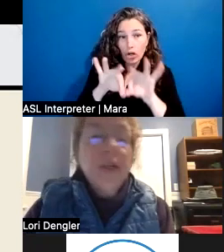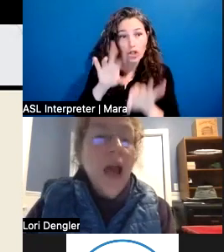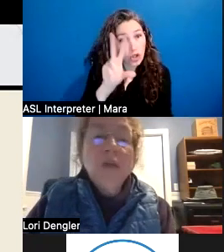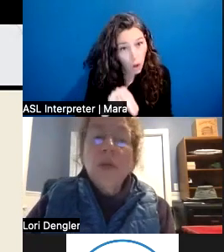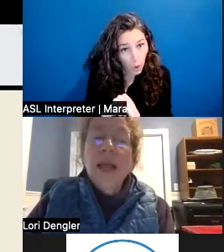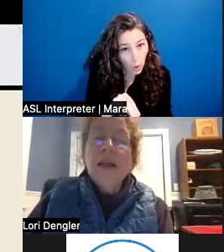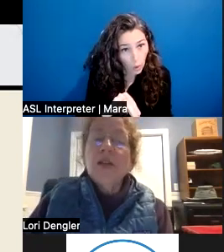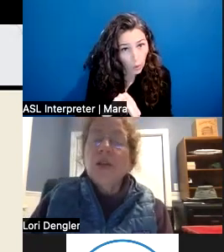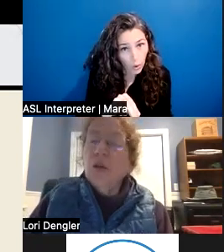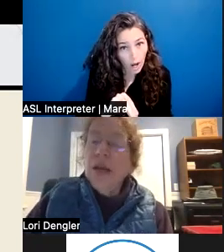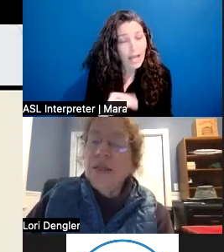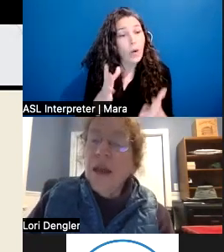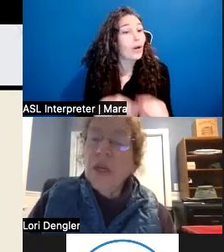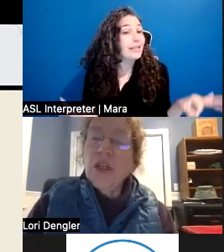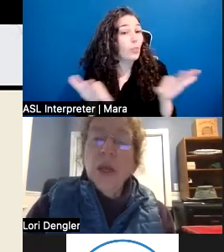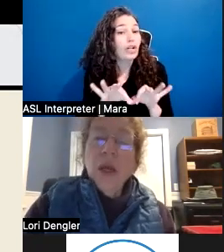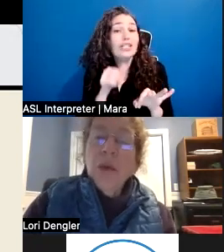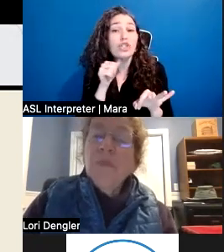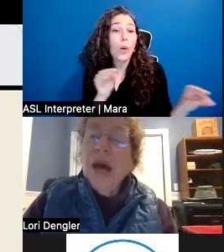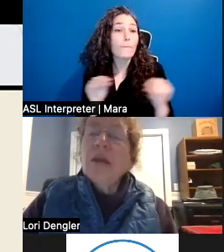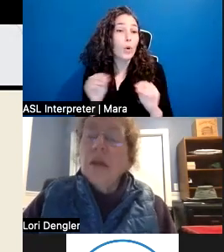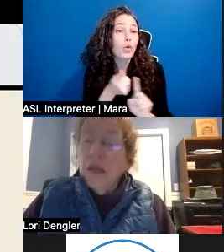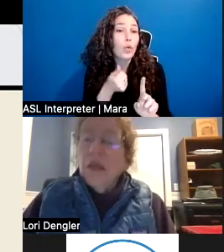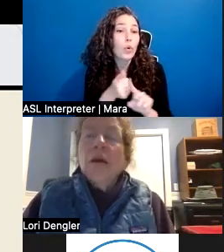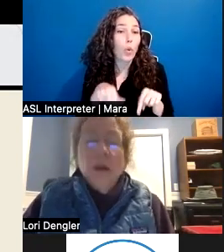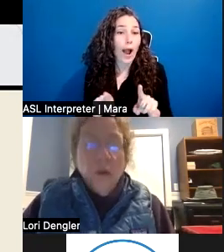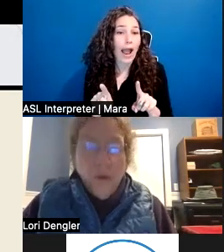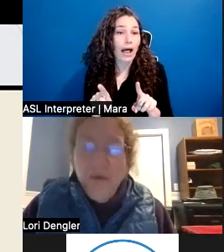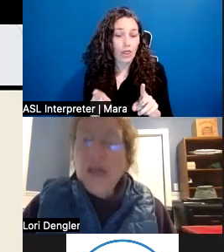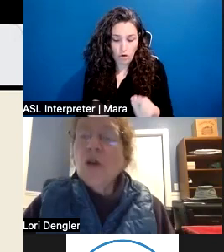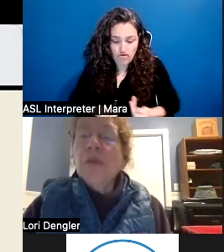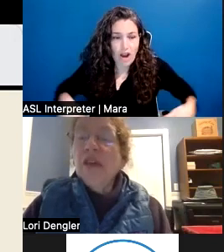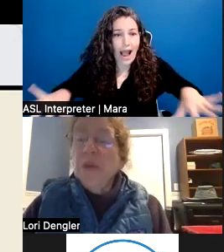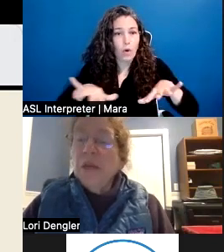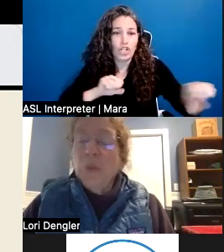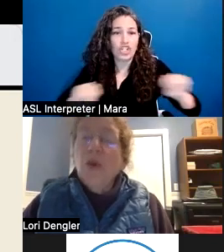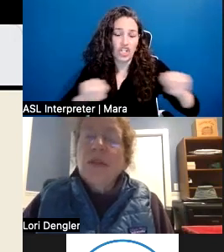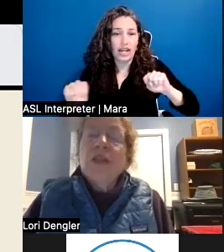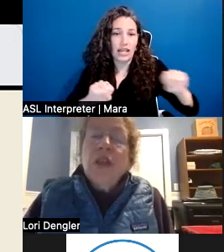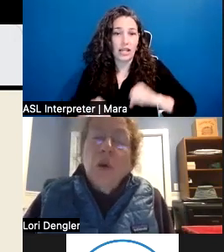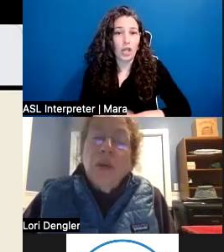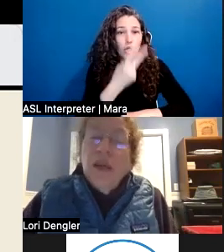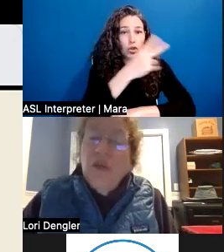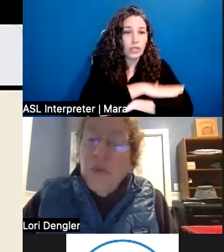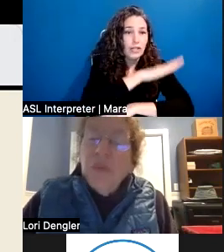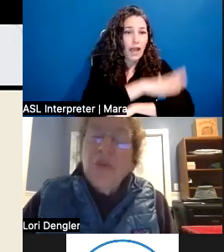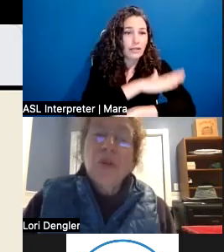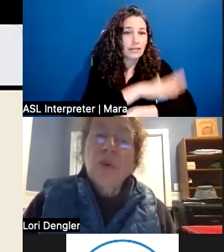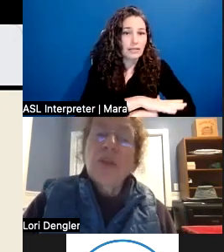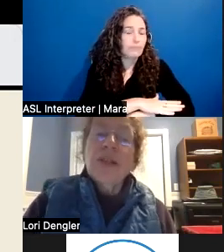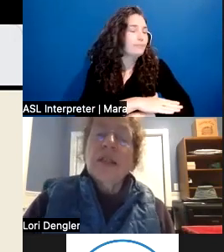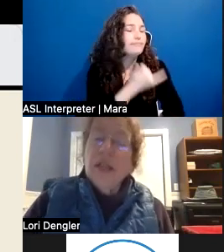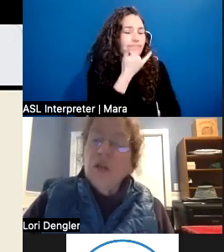were not related to earthquake damage, but fear may have been important. And so giving